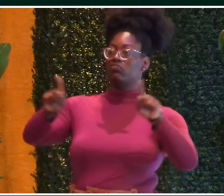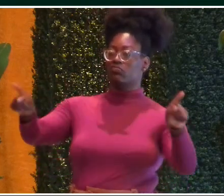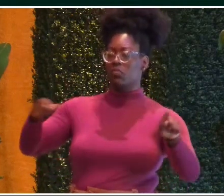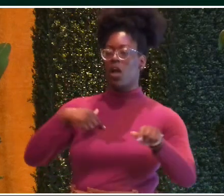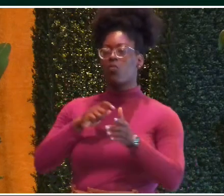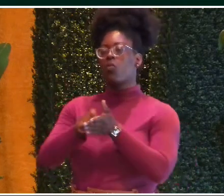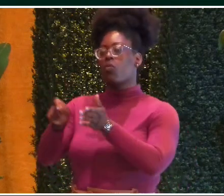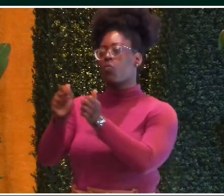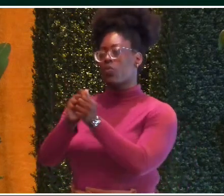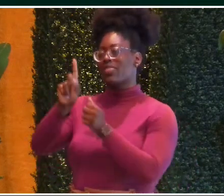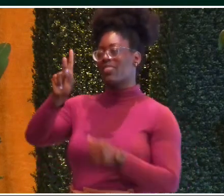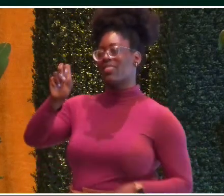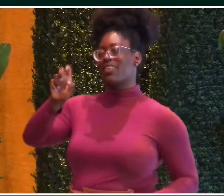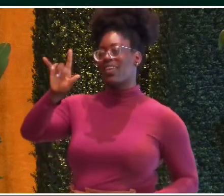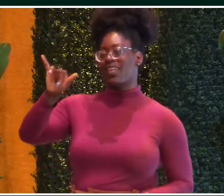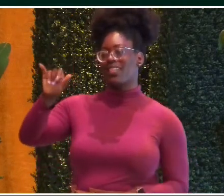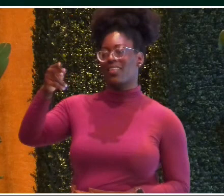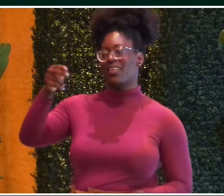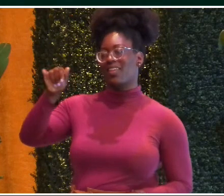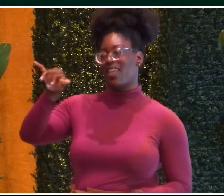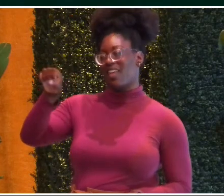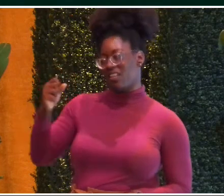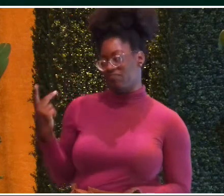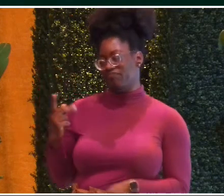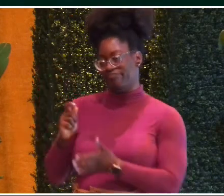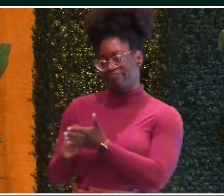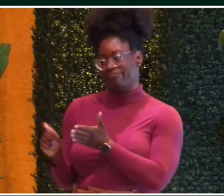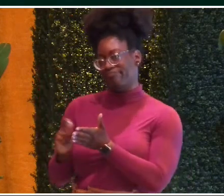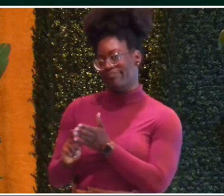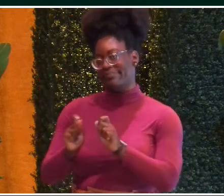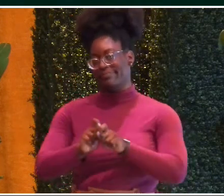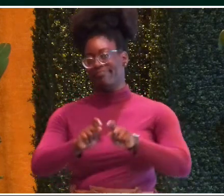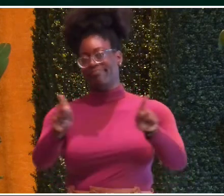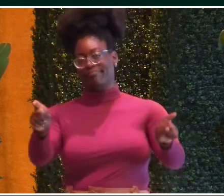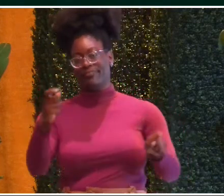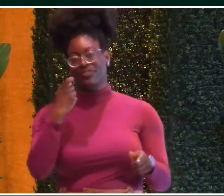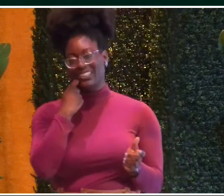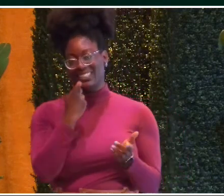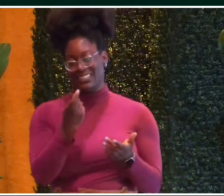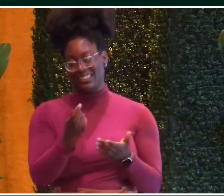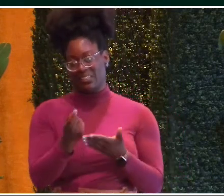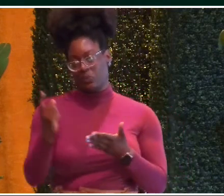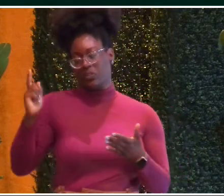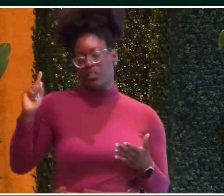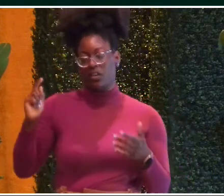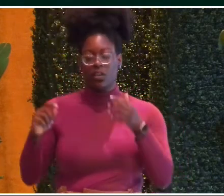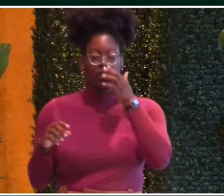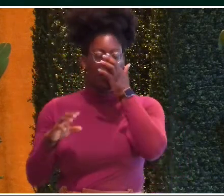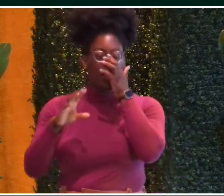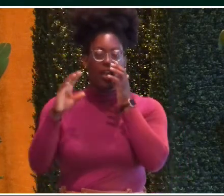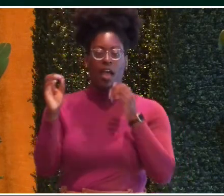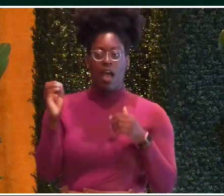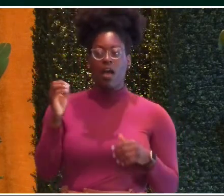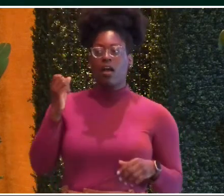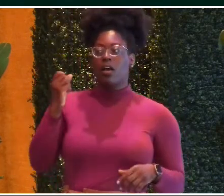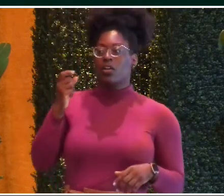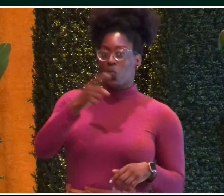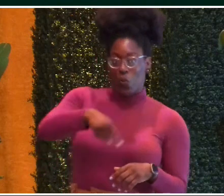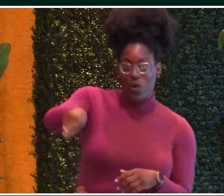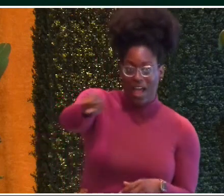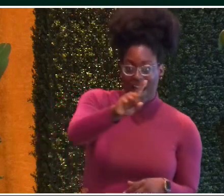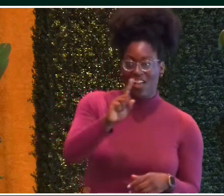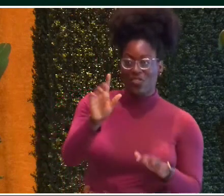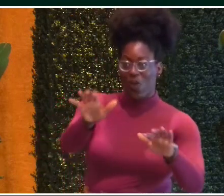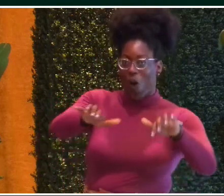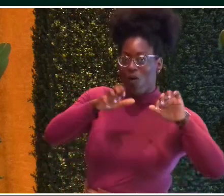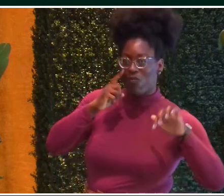for young folks today. You are the audience for it for us. And it was my and Kelly's attempt to put on paper some